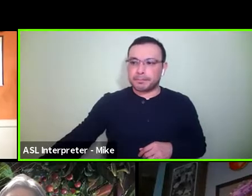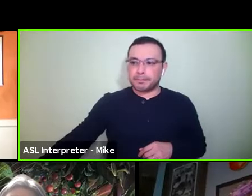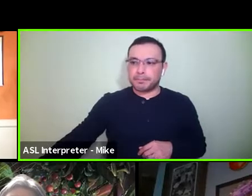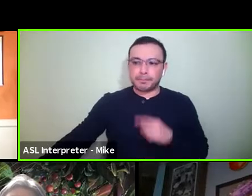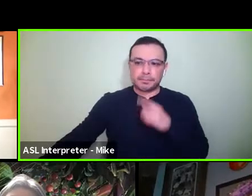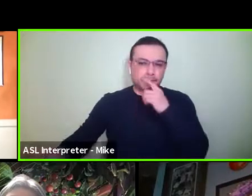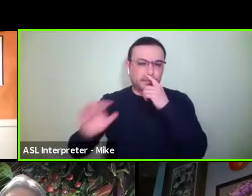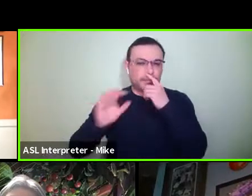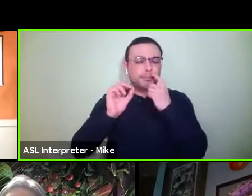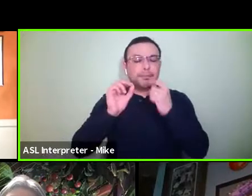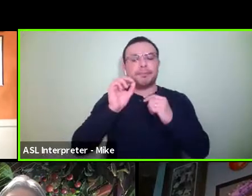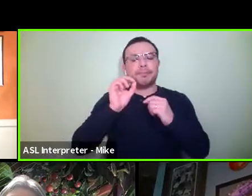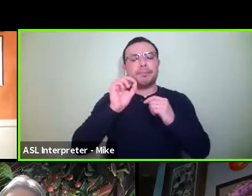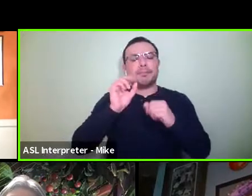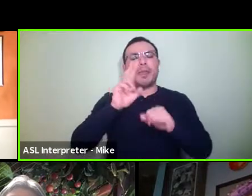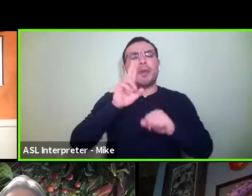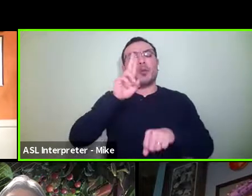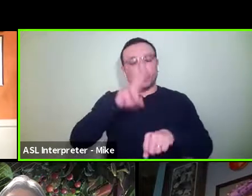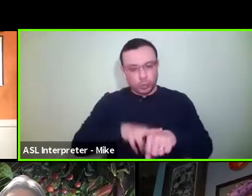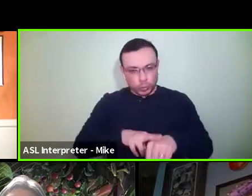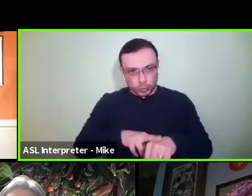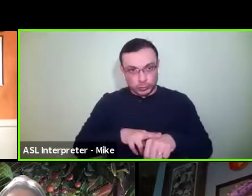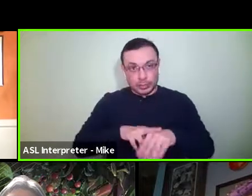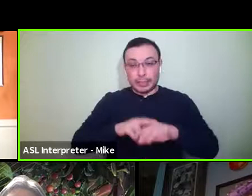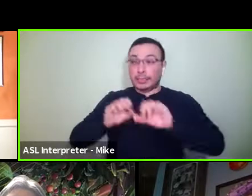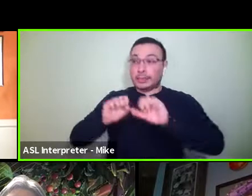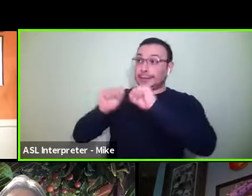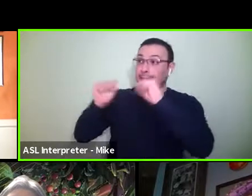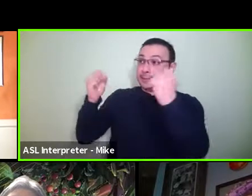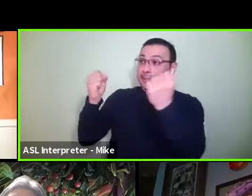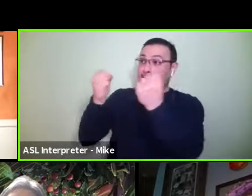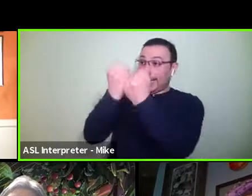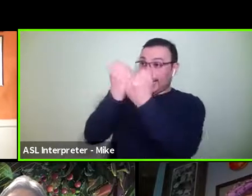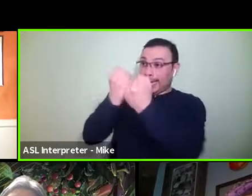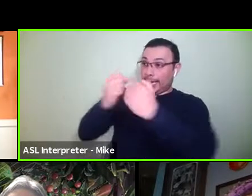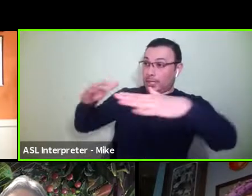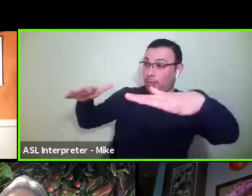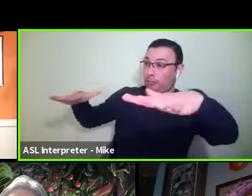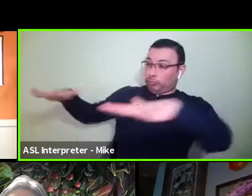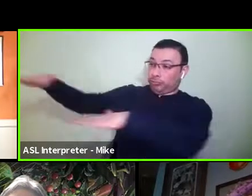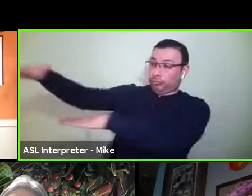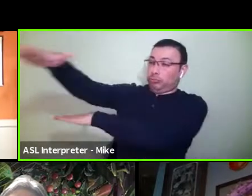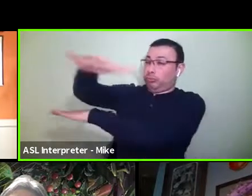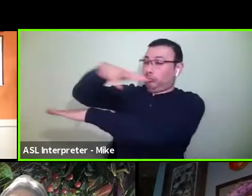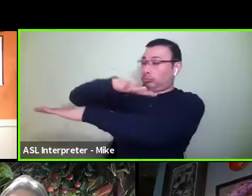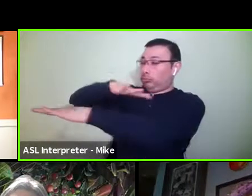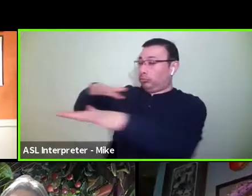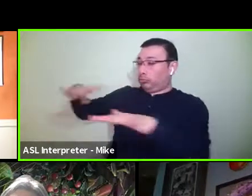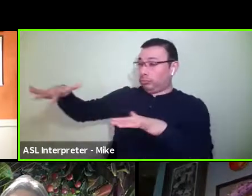are really making decisions based on